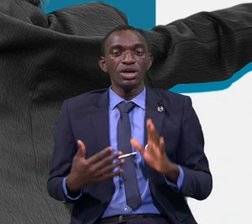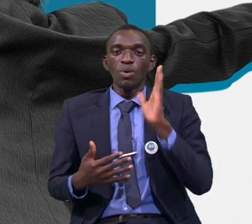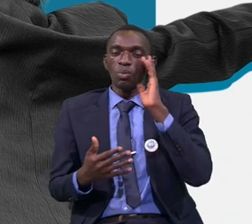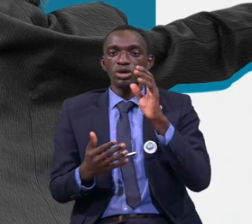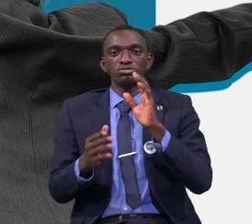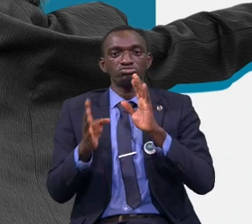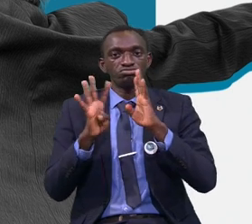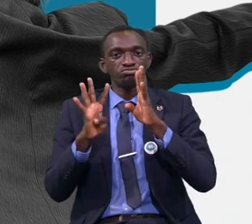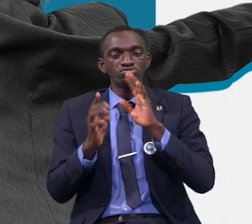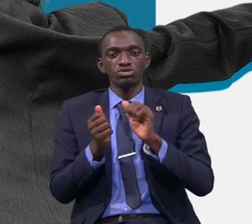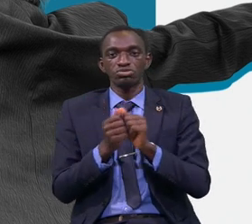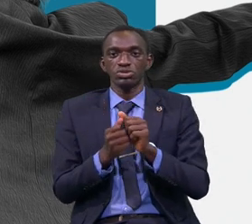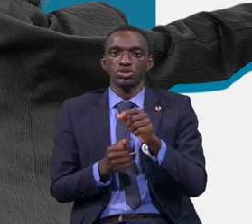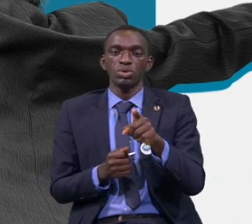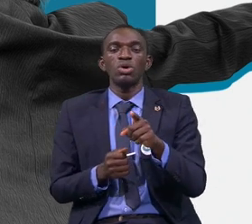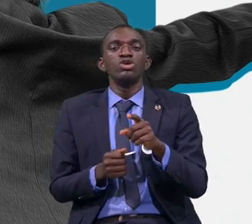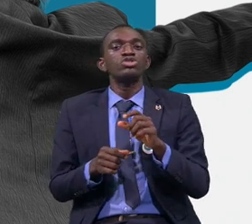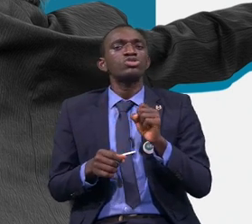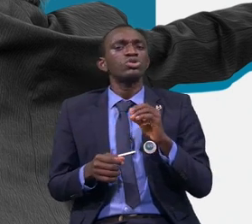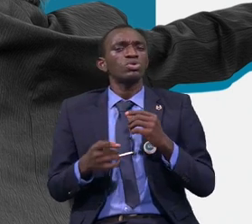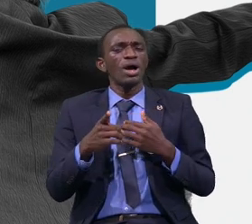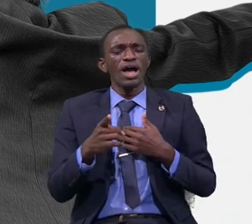So you have much in stock for you.